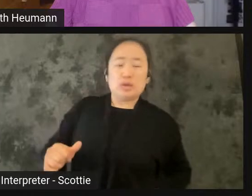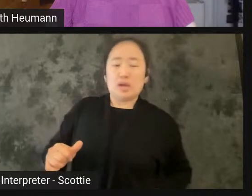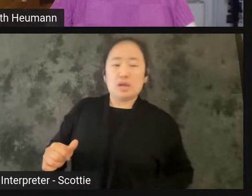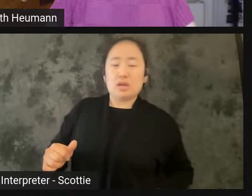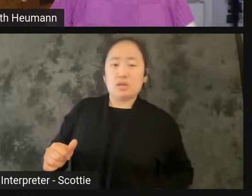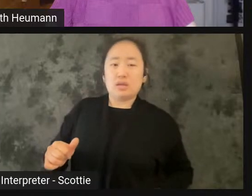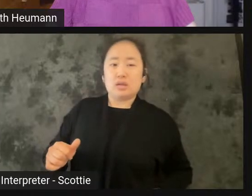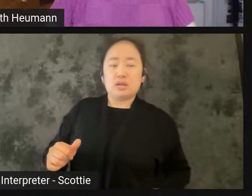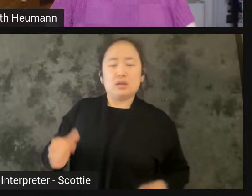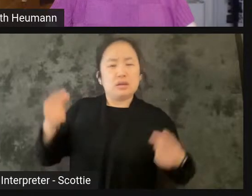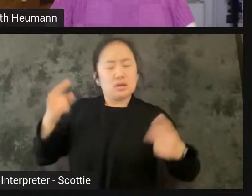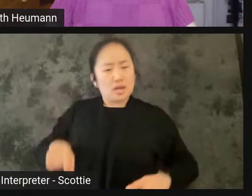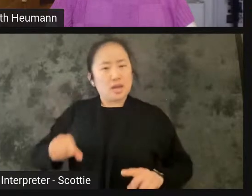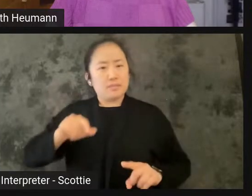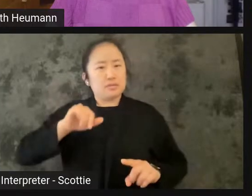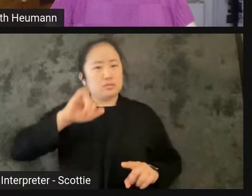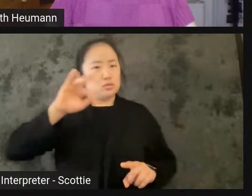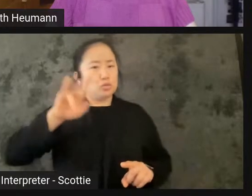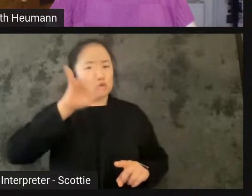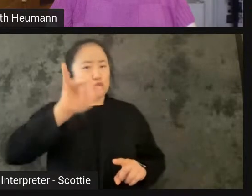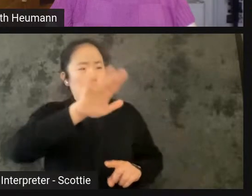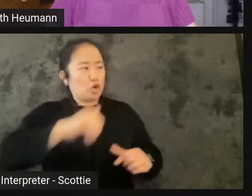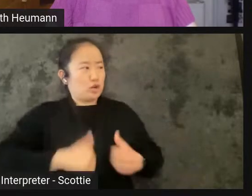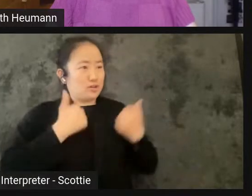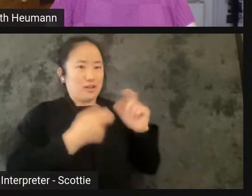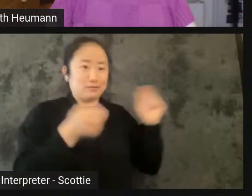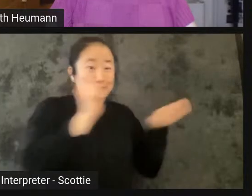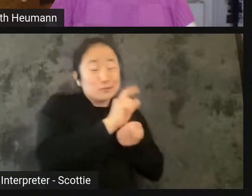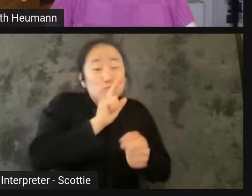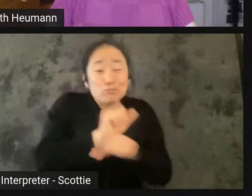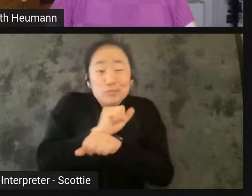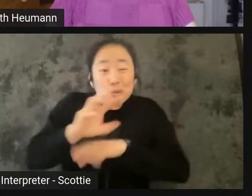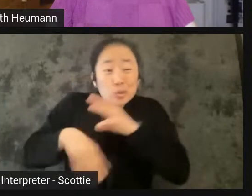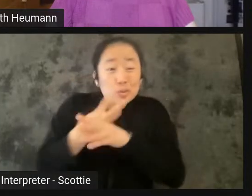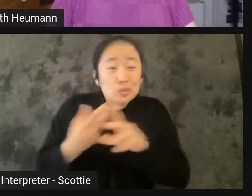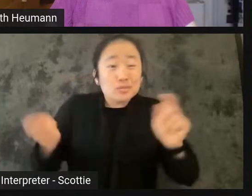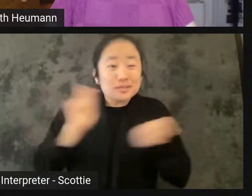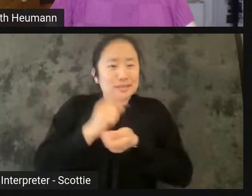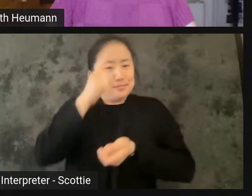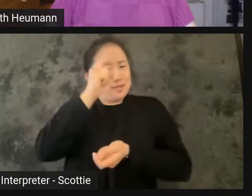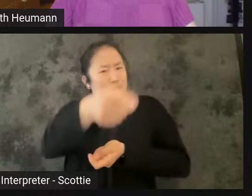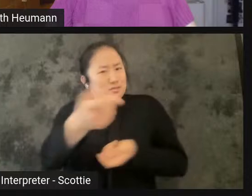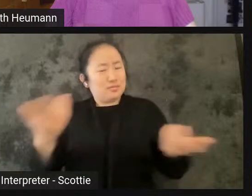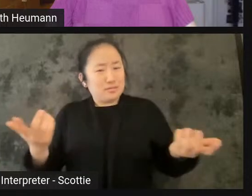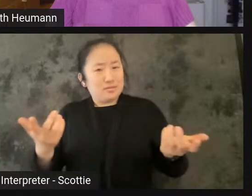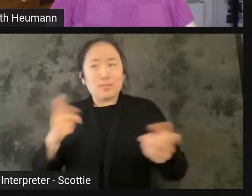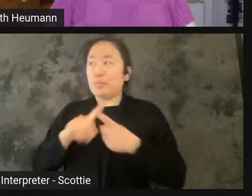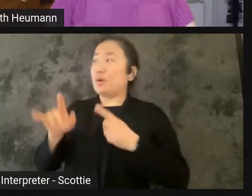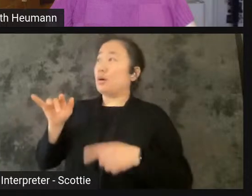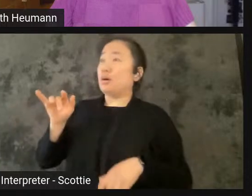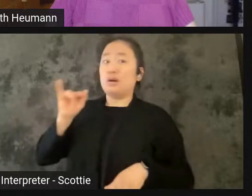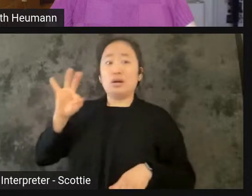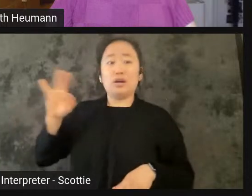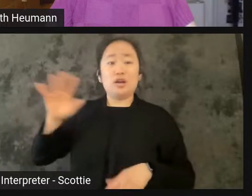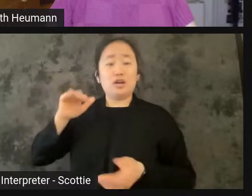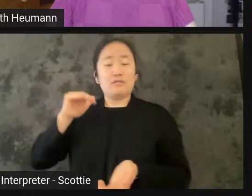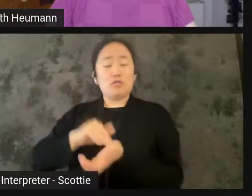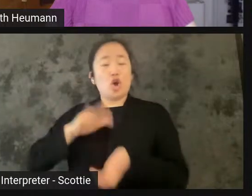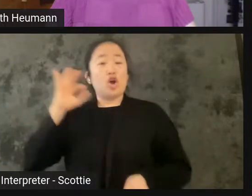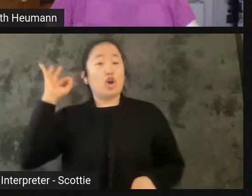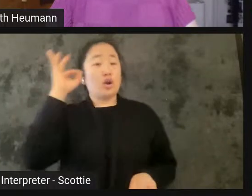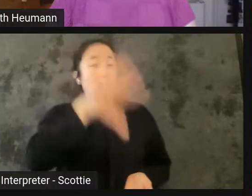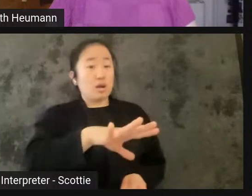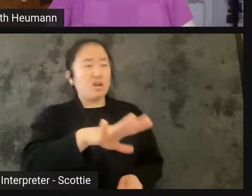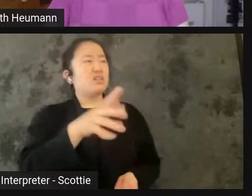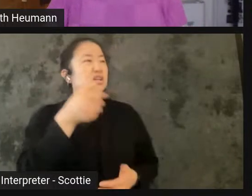And actually the world changed because of it, to be honest. And so I think that when people educate themselves,